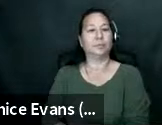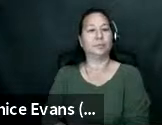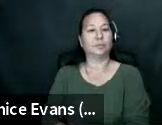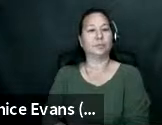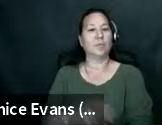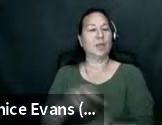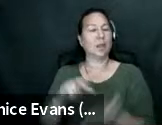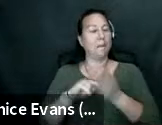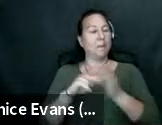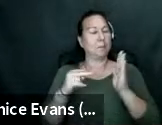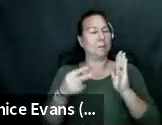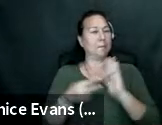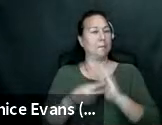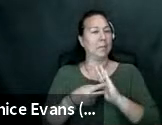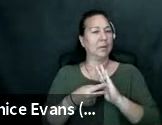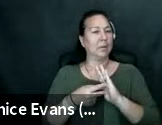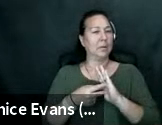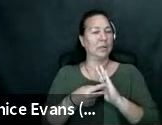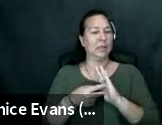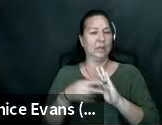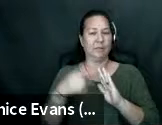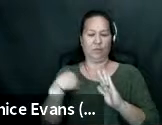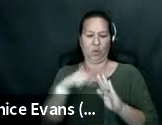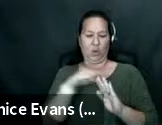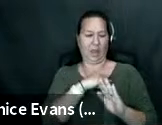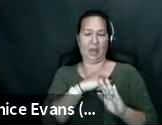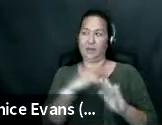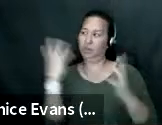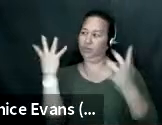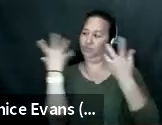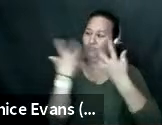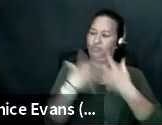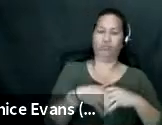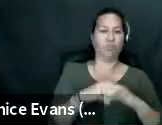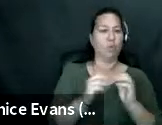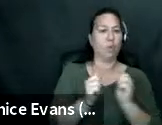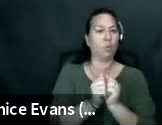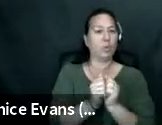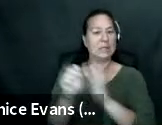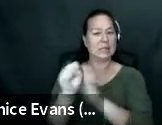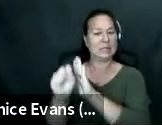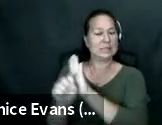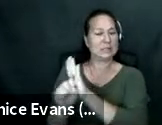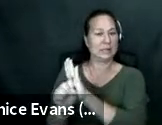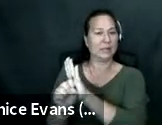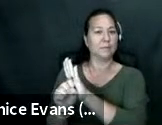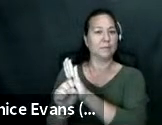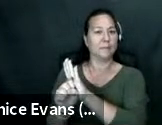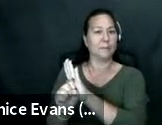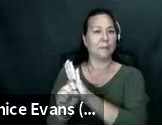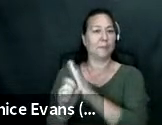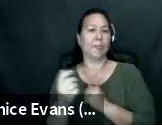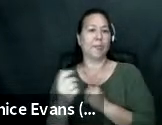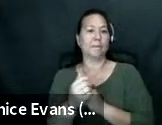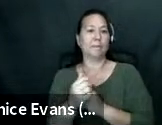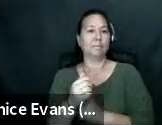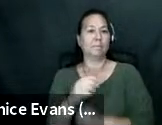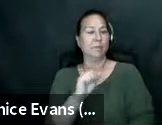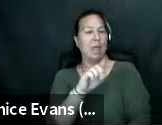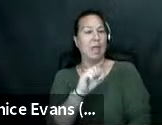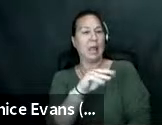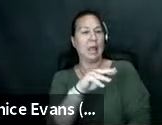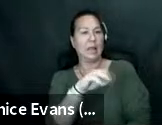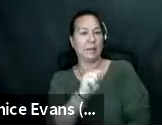So what does it mean for us to align with the state? Well, essentially, Alameda County and the city of Berkeley